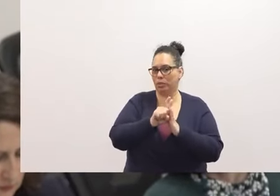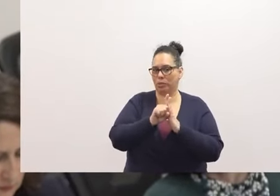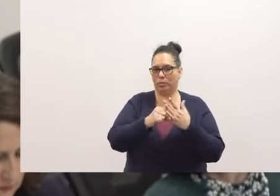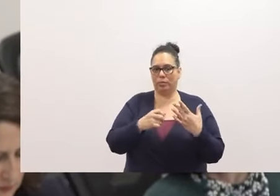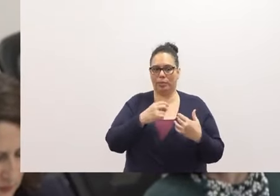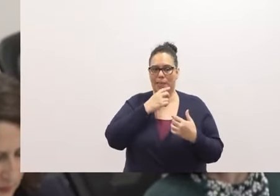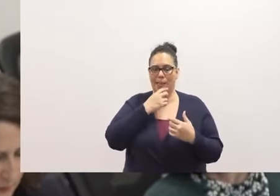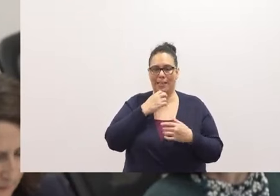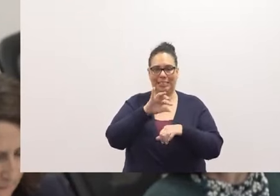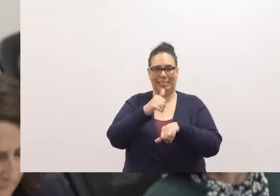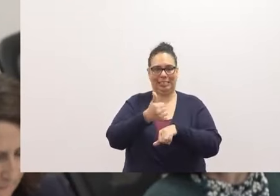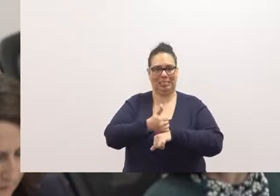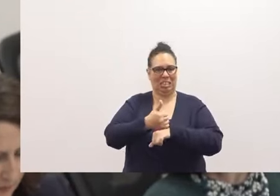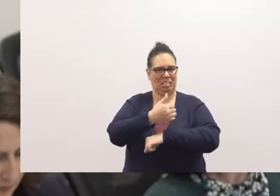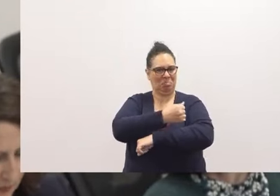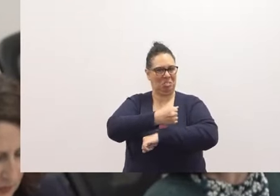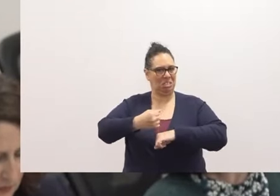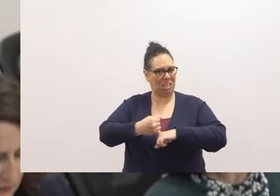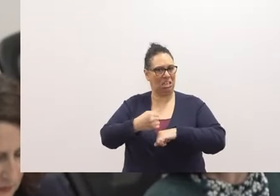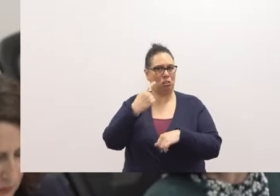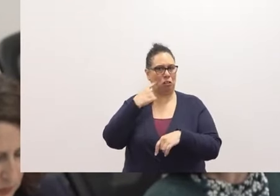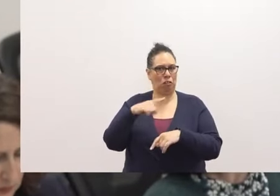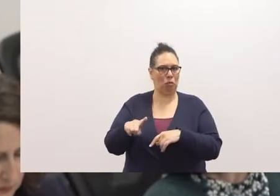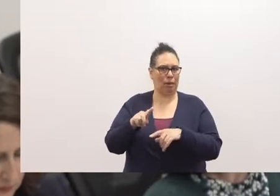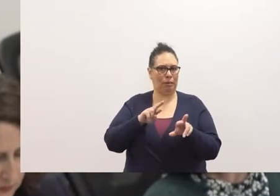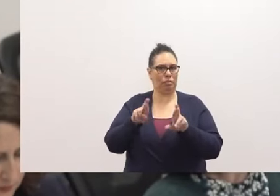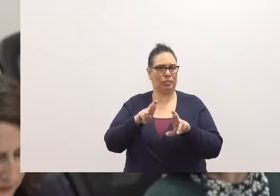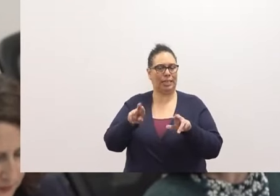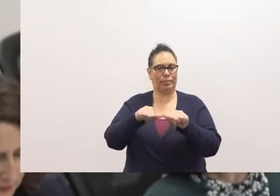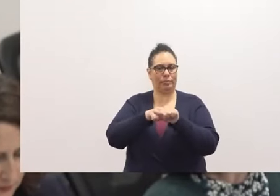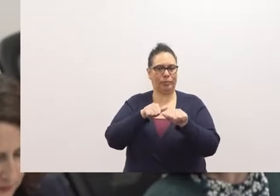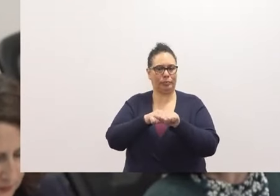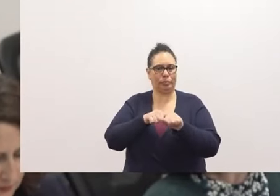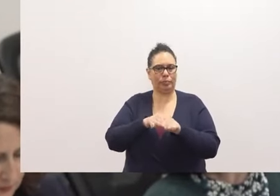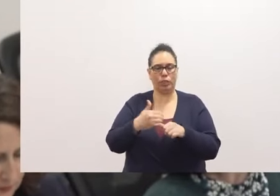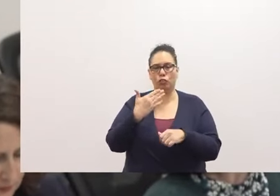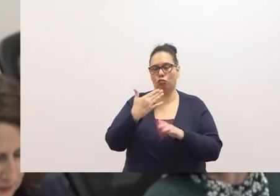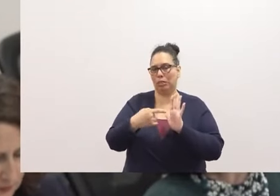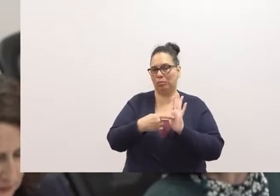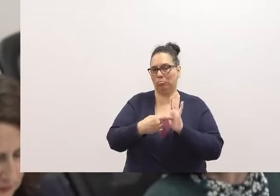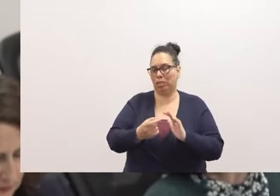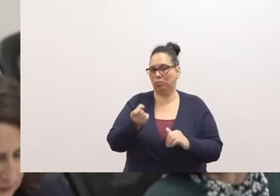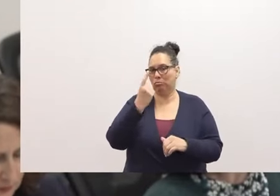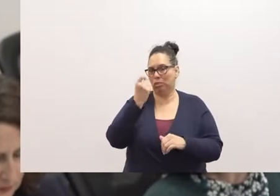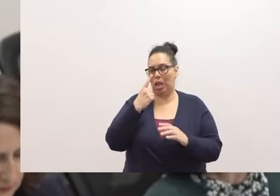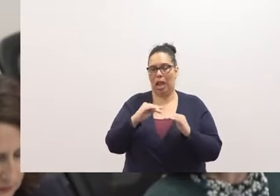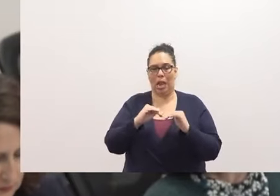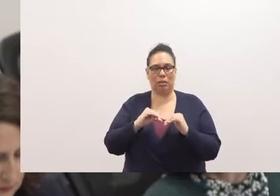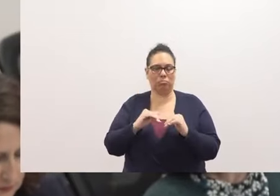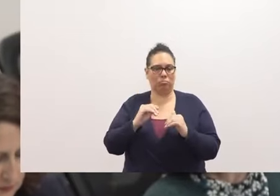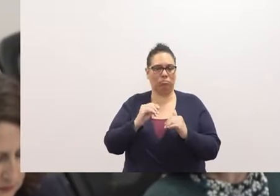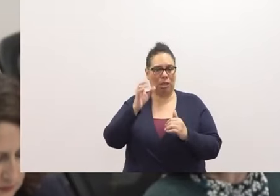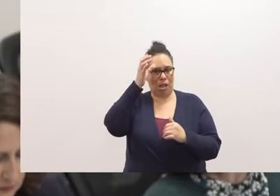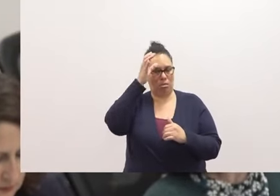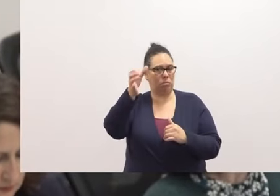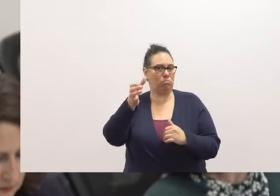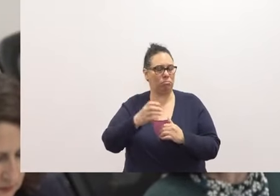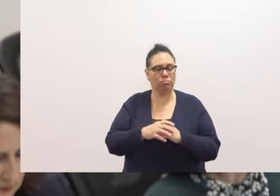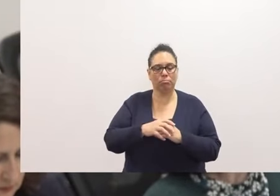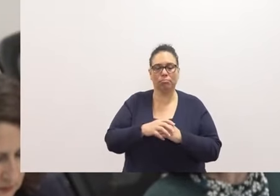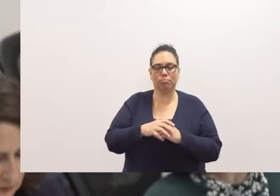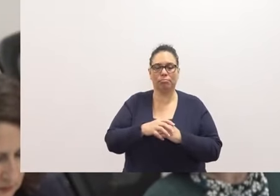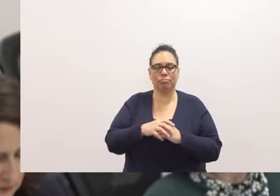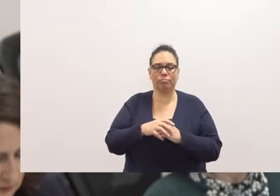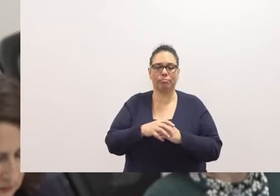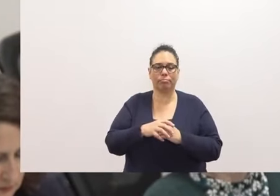kind of like setting the stage, and it's a good indicator of how students are understanding these concepts.